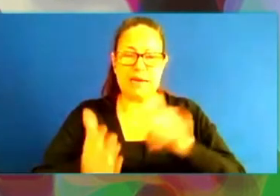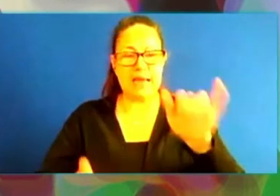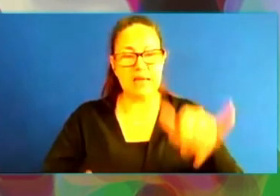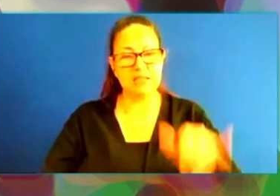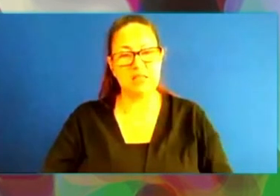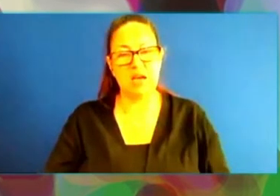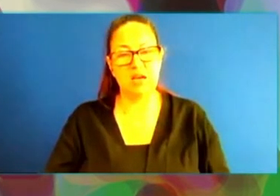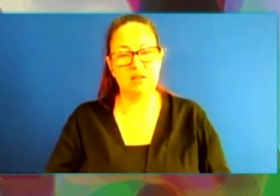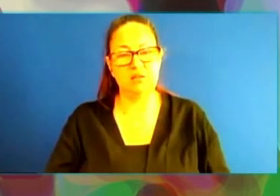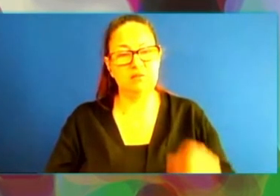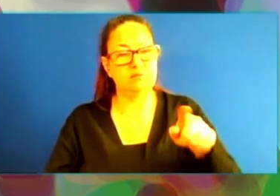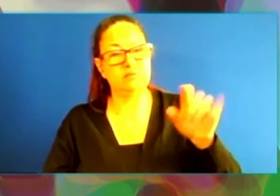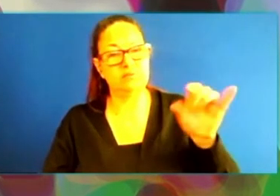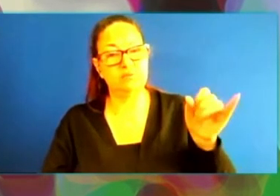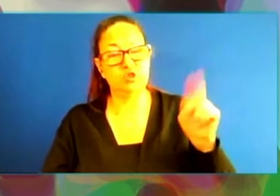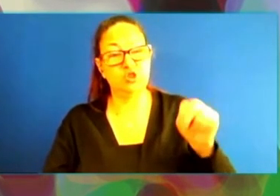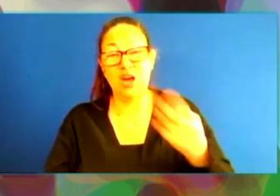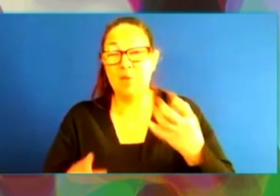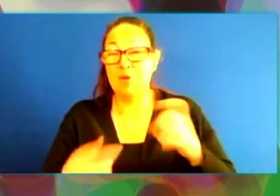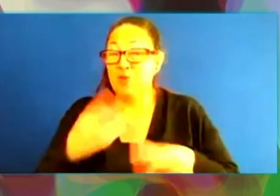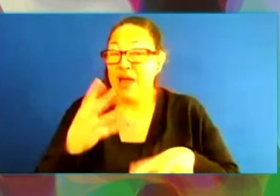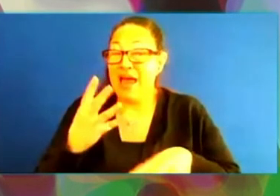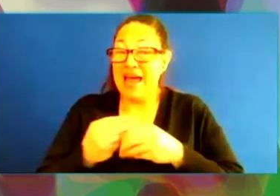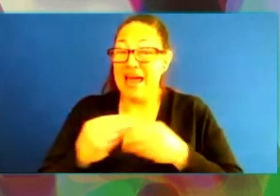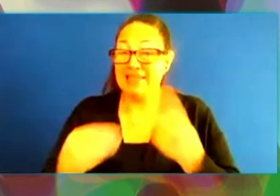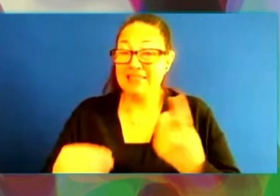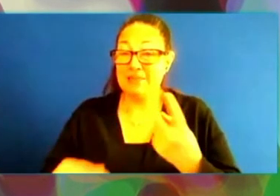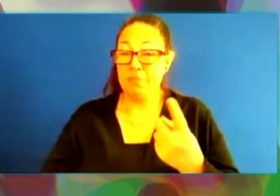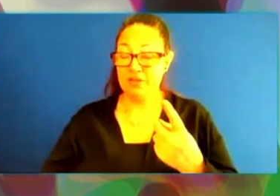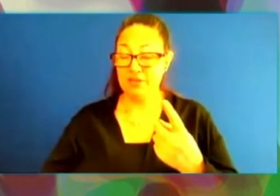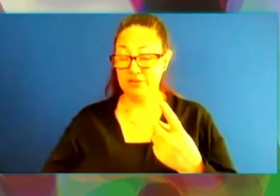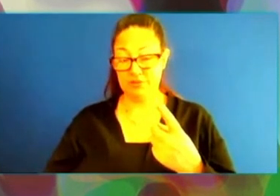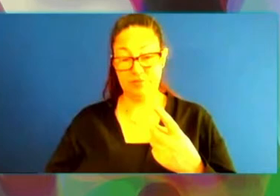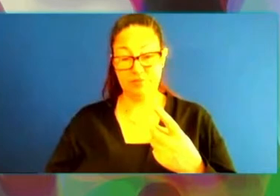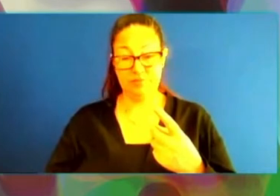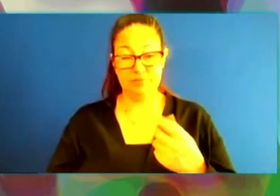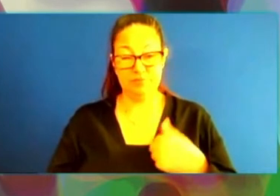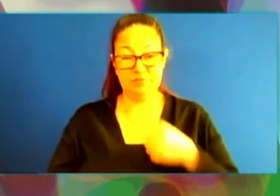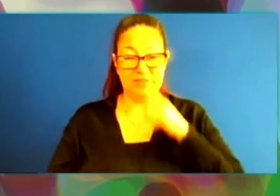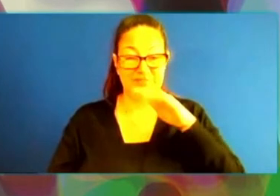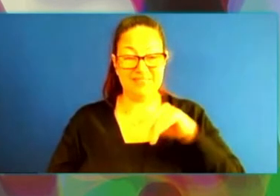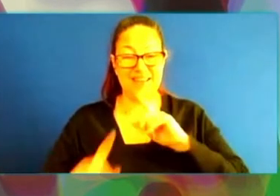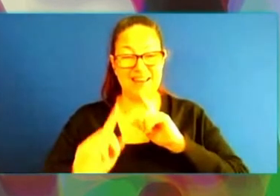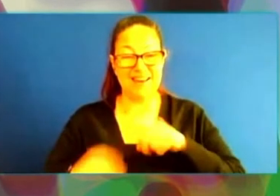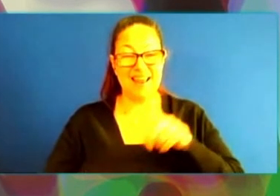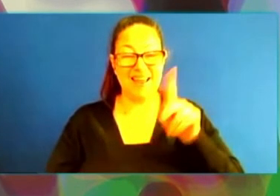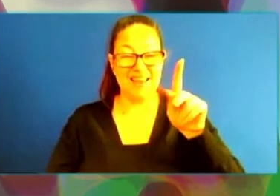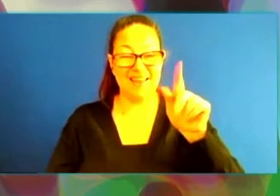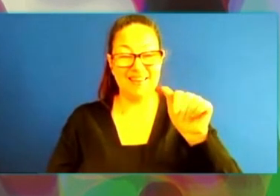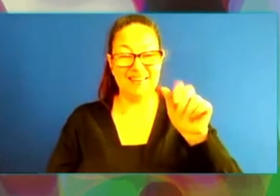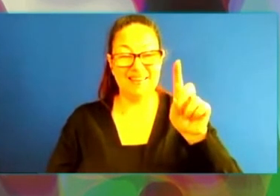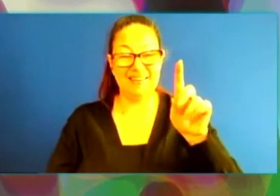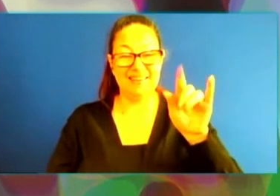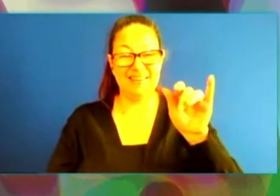Now, I'd like to speak to that really quickly too, because we haven't answered Kadiatou's question yet. Right.